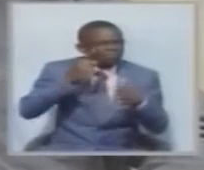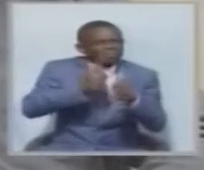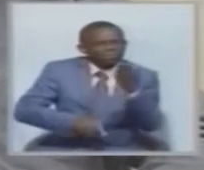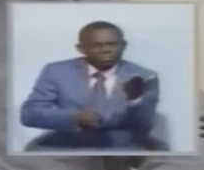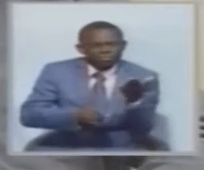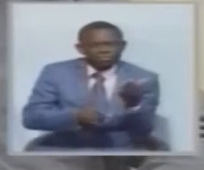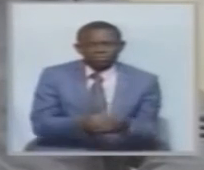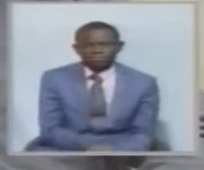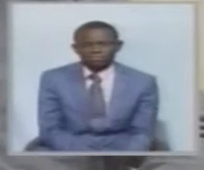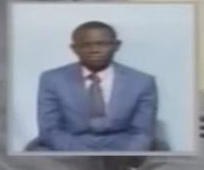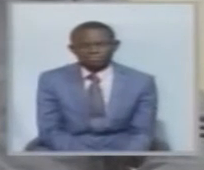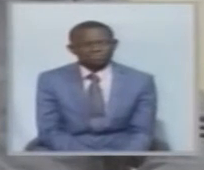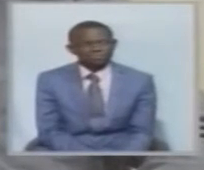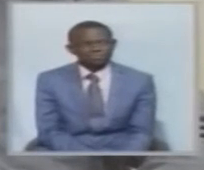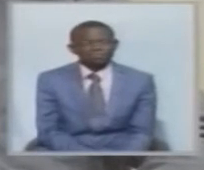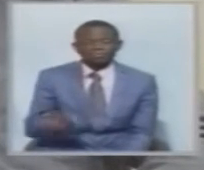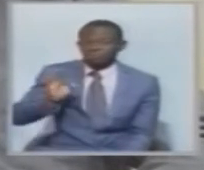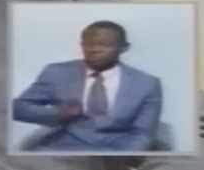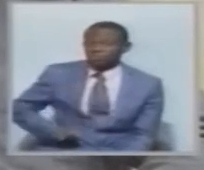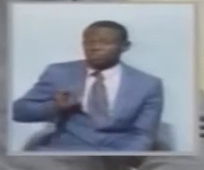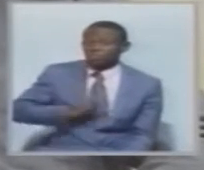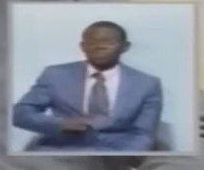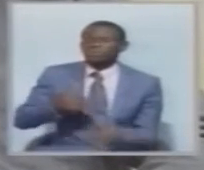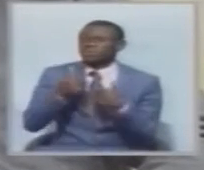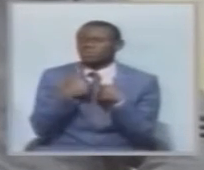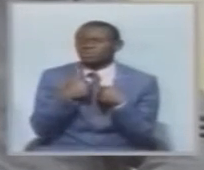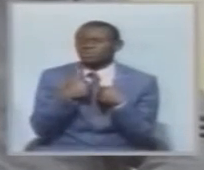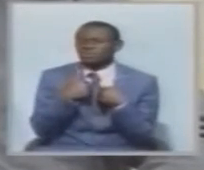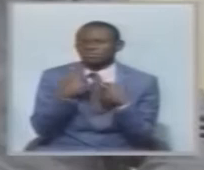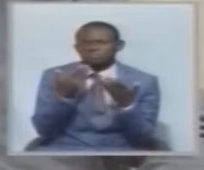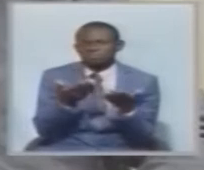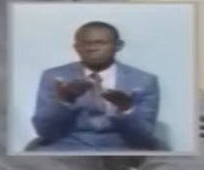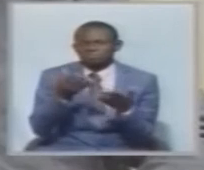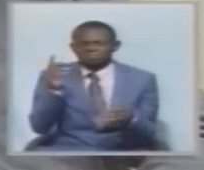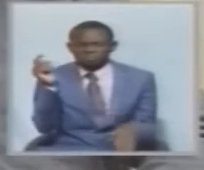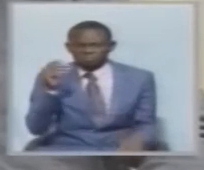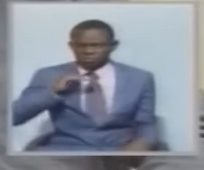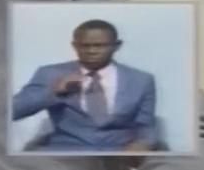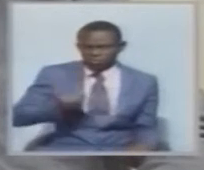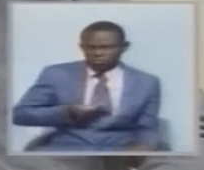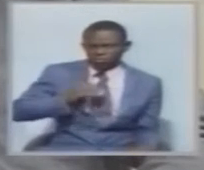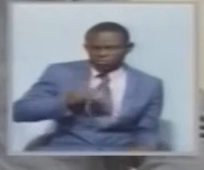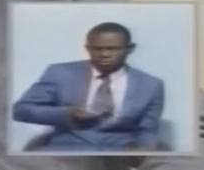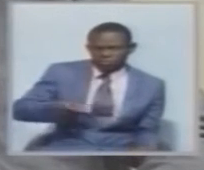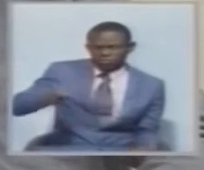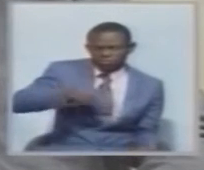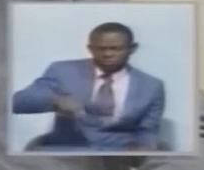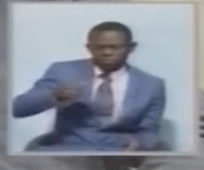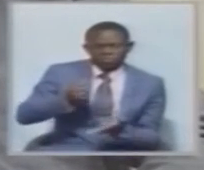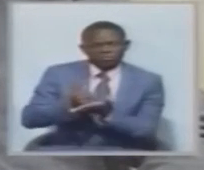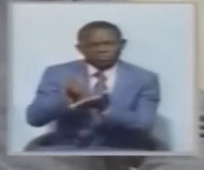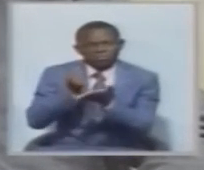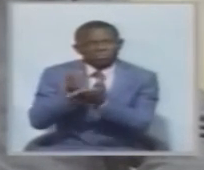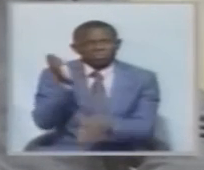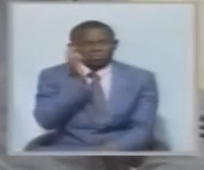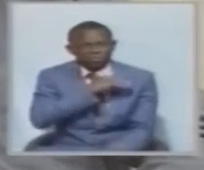going to sanitation, the women, that will go a long way to reduce poverty.